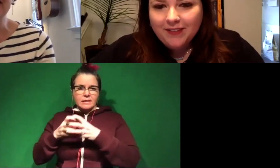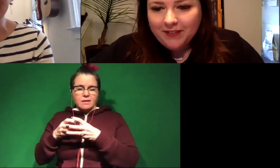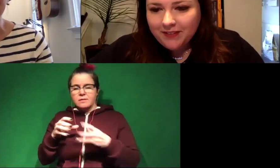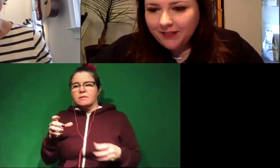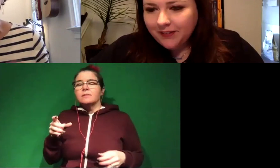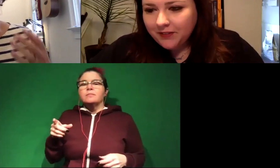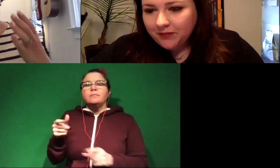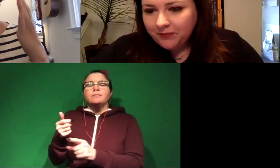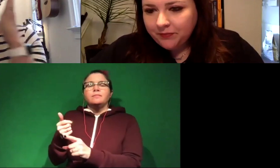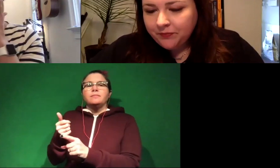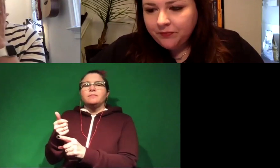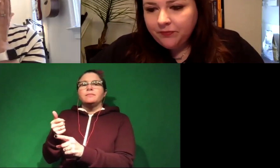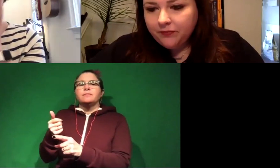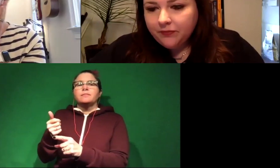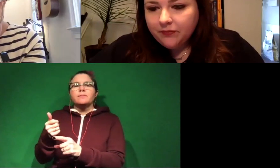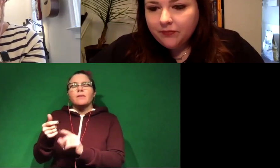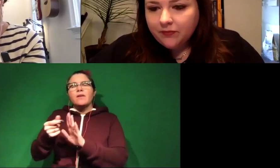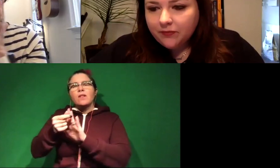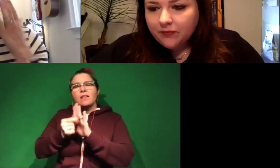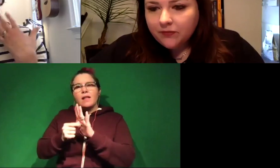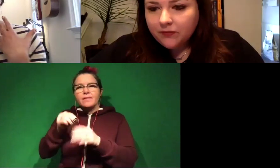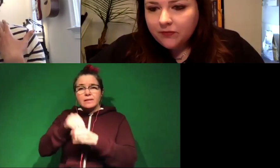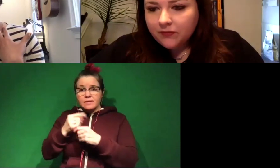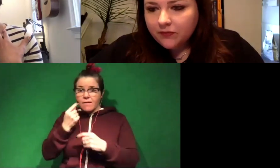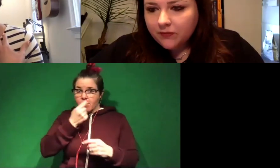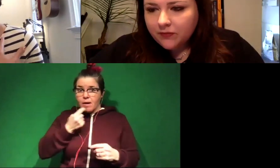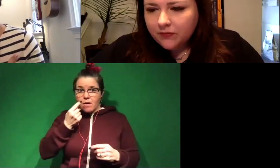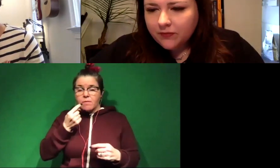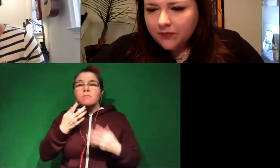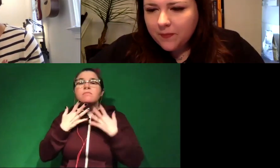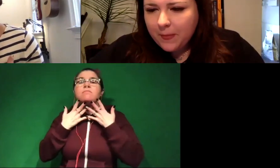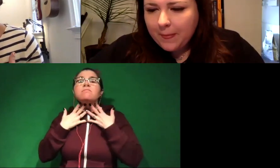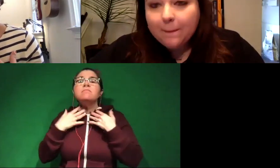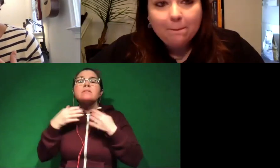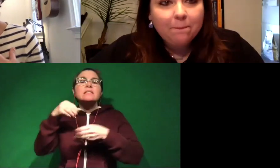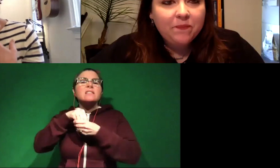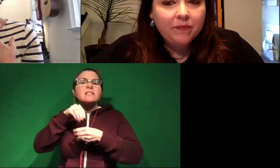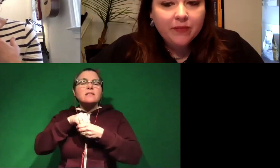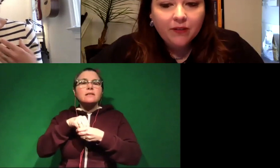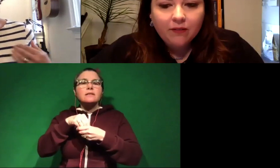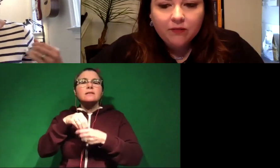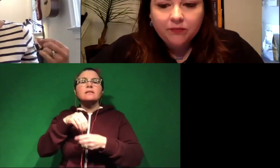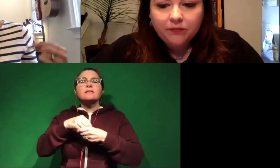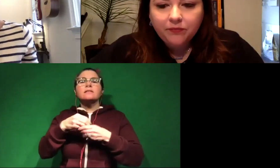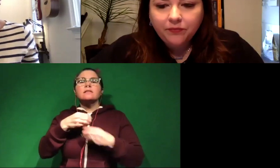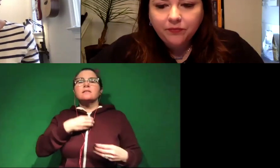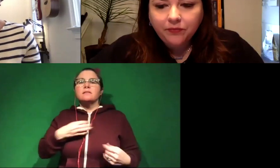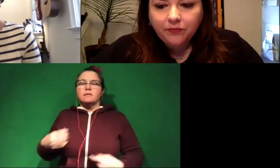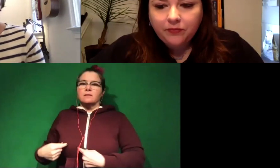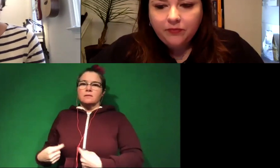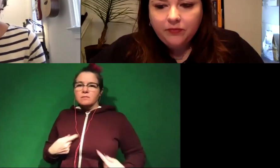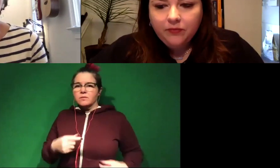epithelial cells line the inside of your mouth, the inside of your throat, the inside of your intestinal